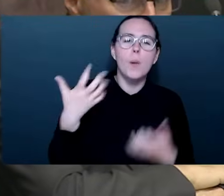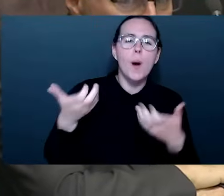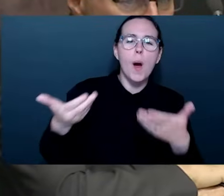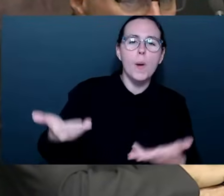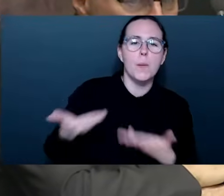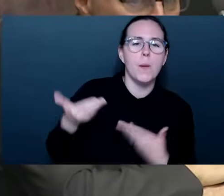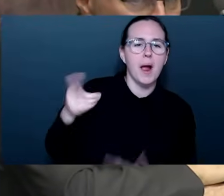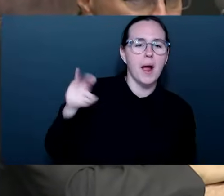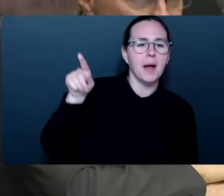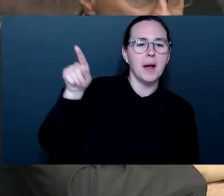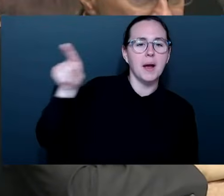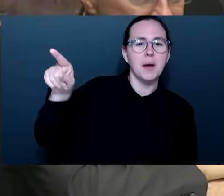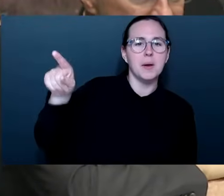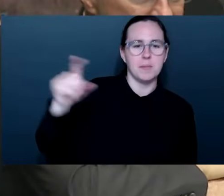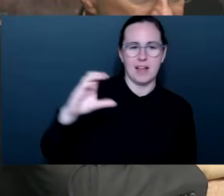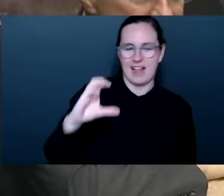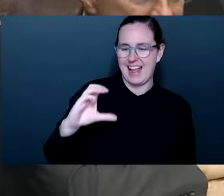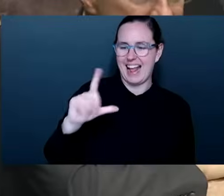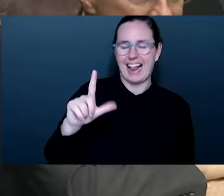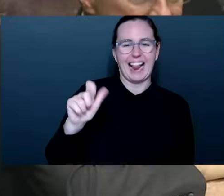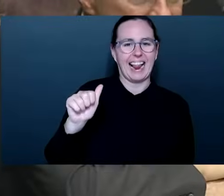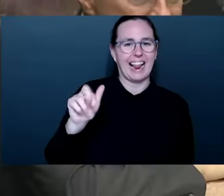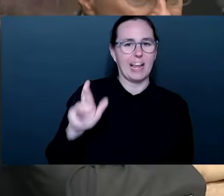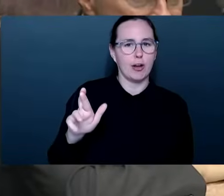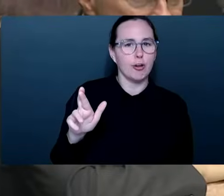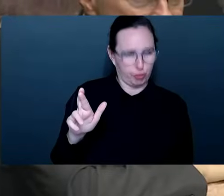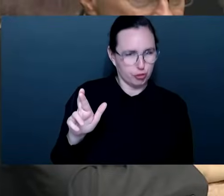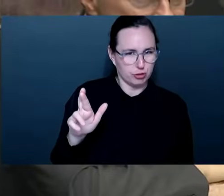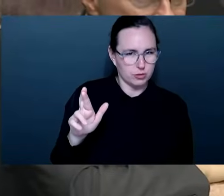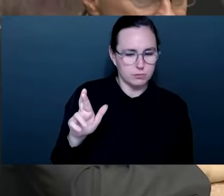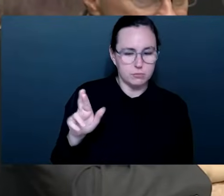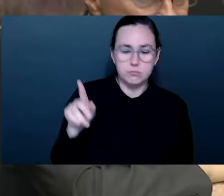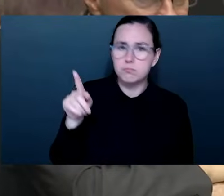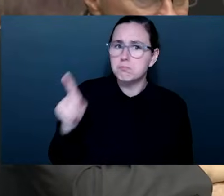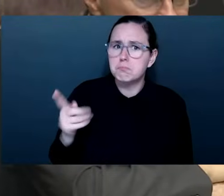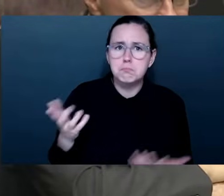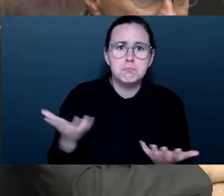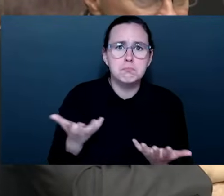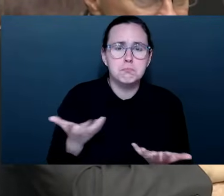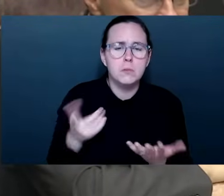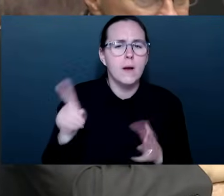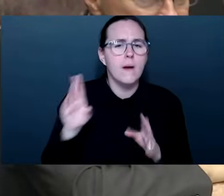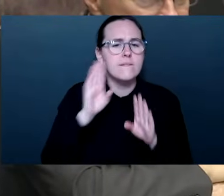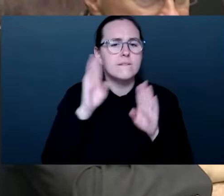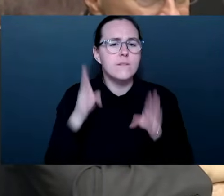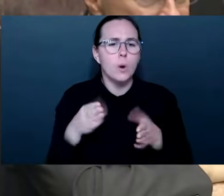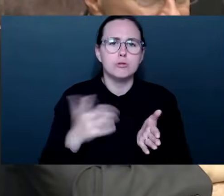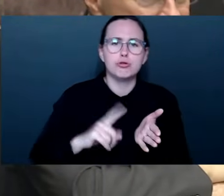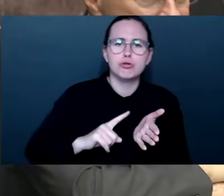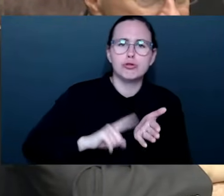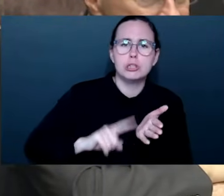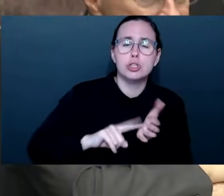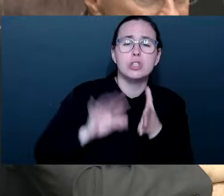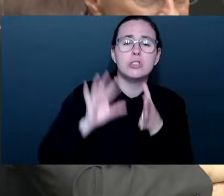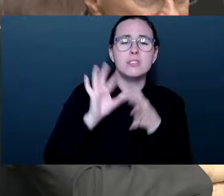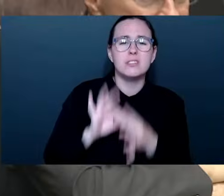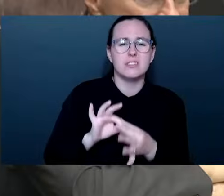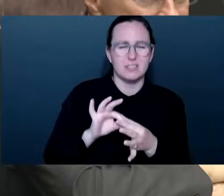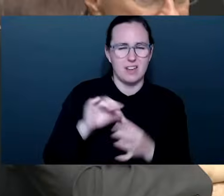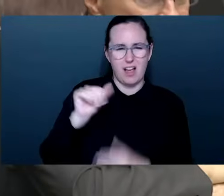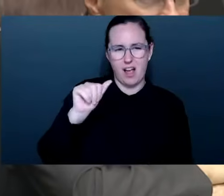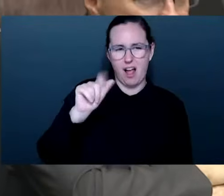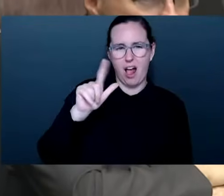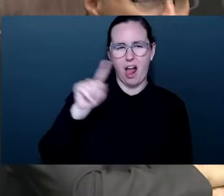for leading-edge Alzheimer research. They support scientists who are making groundbreaking discoveries in